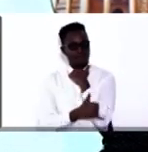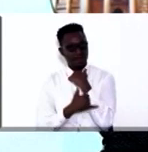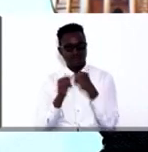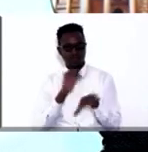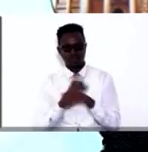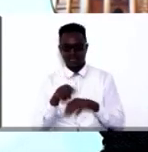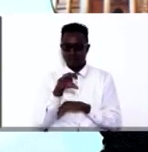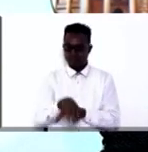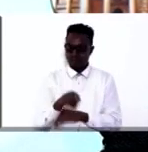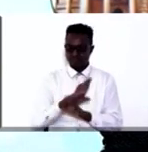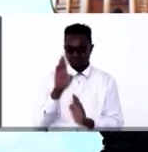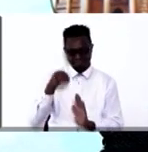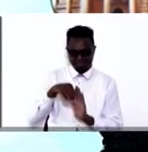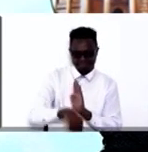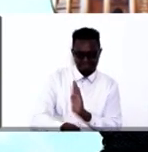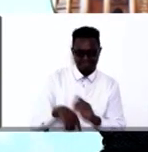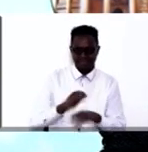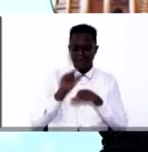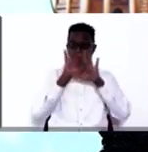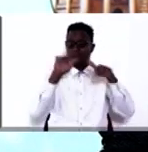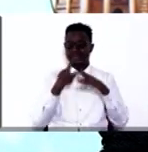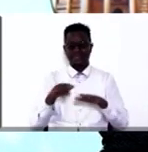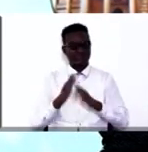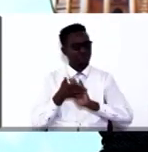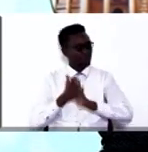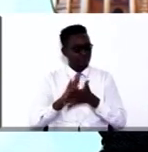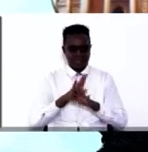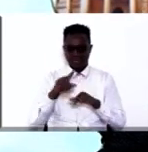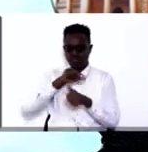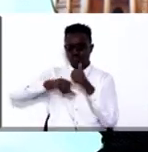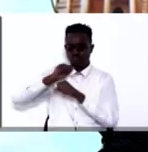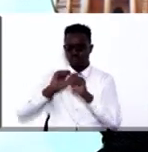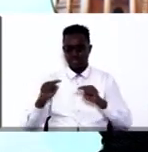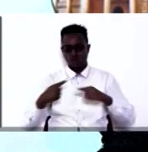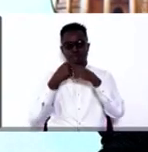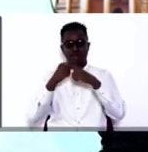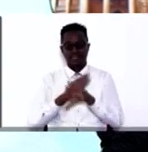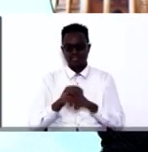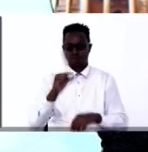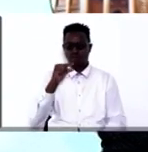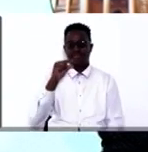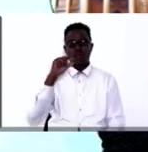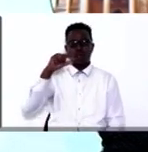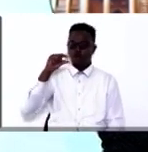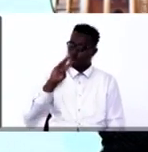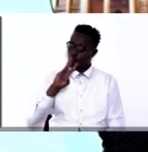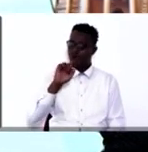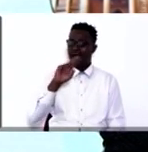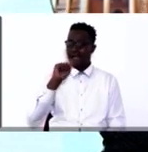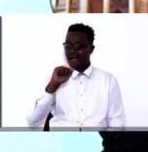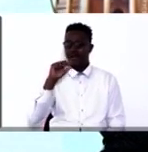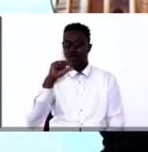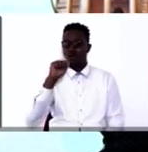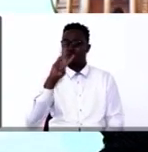the self-consuming public disorder and social conflict of the Gwara Gwara scenario. We